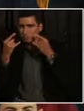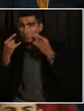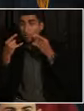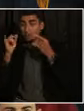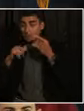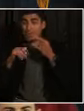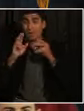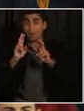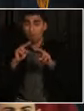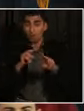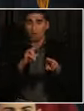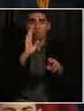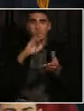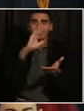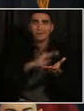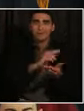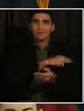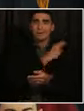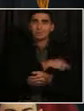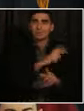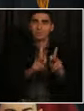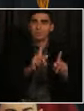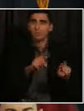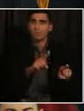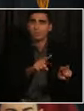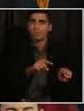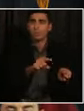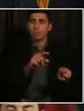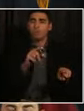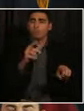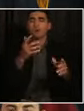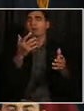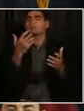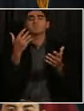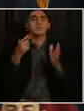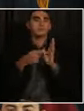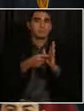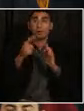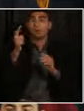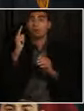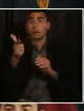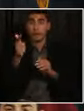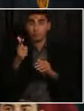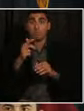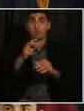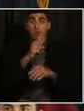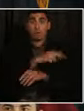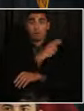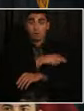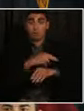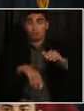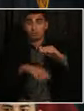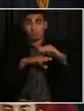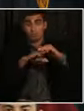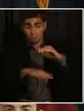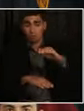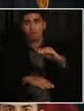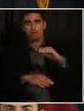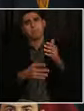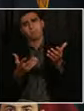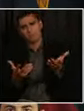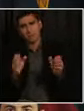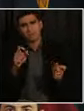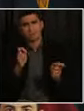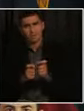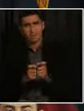being breached than later once if hospital capacity were to be breached? Well, many schools,